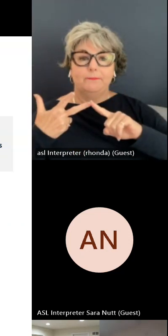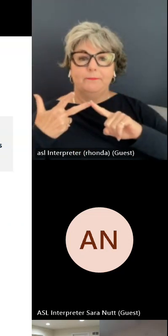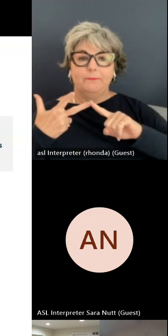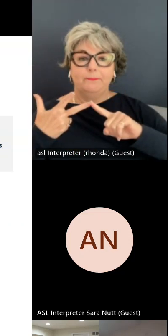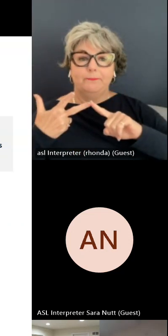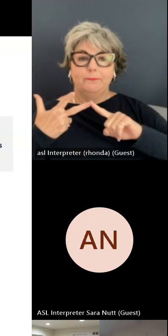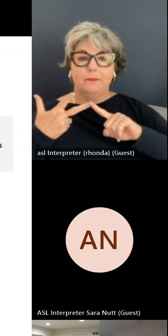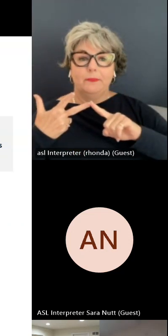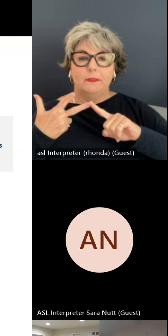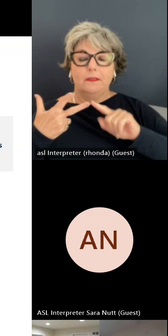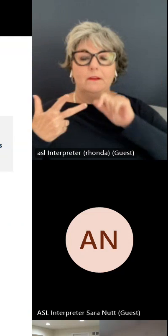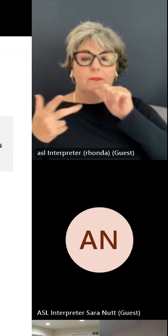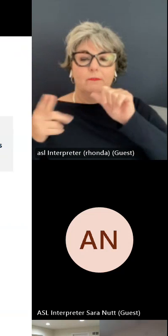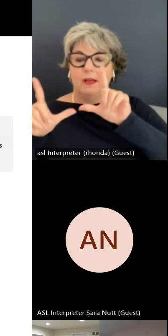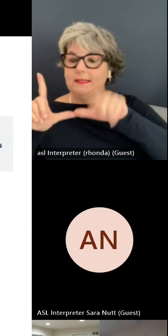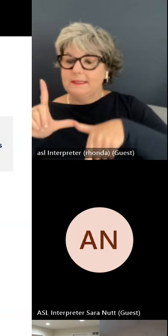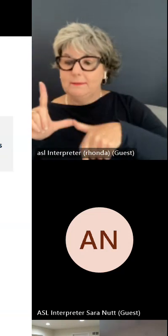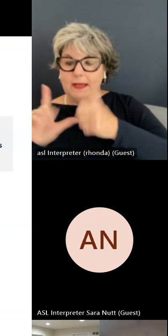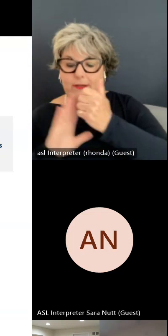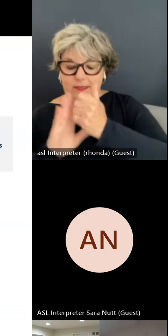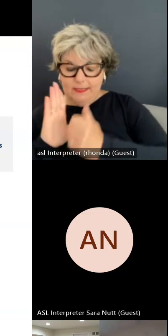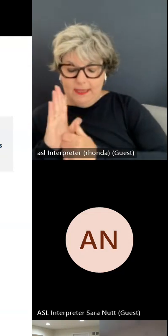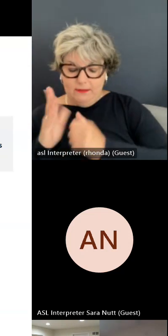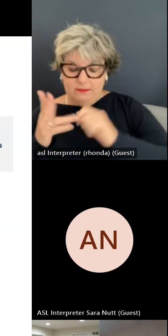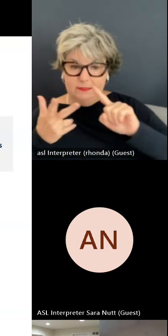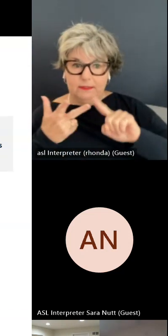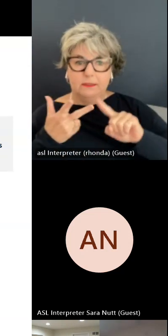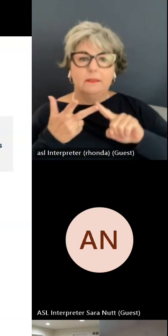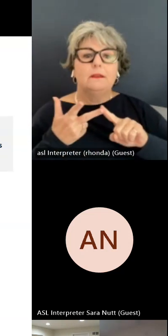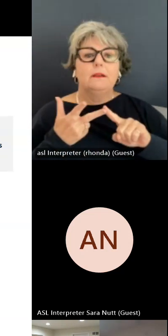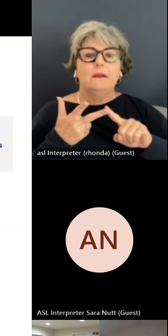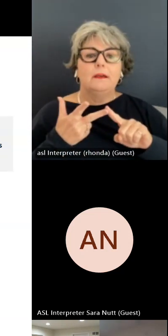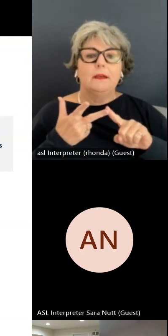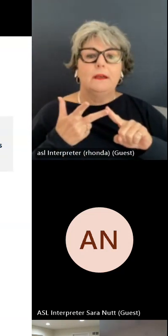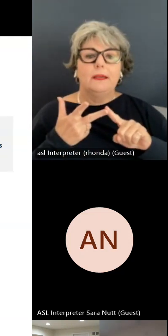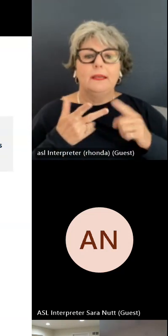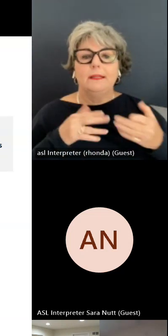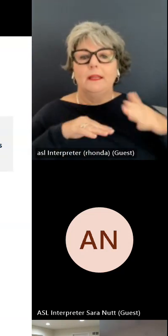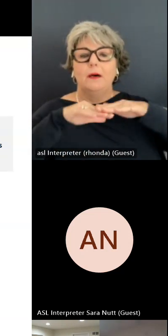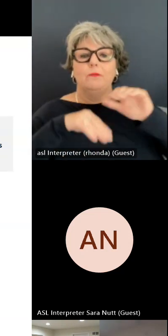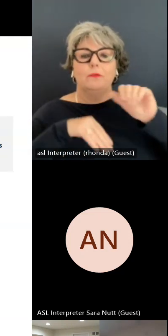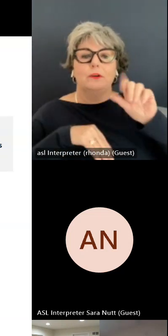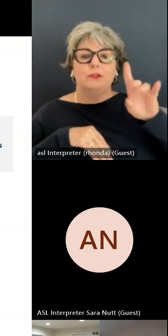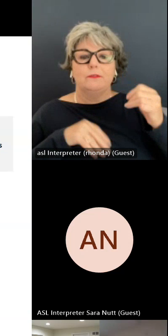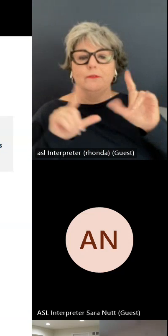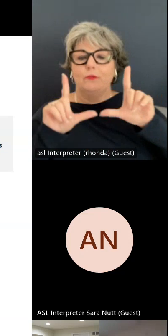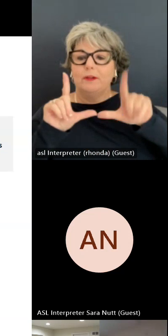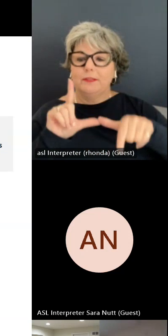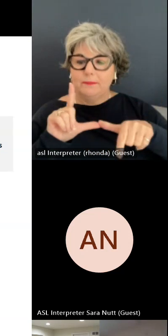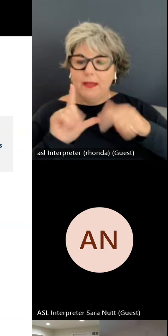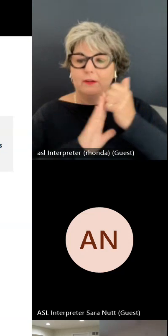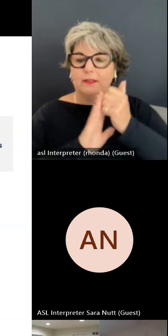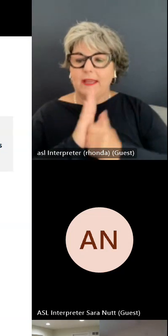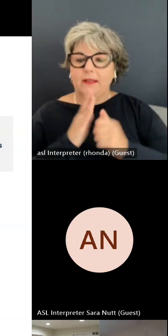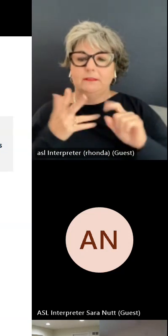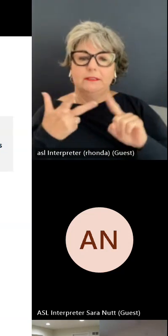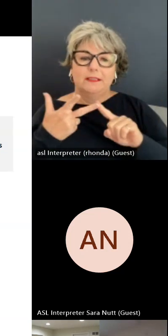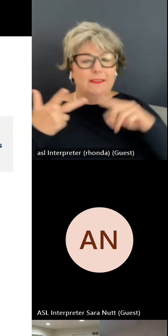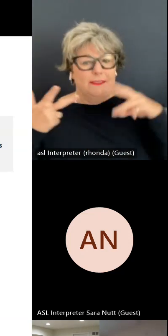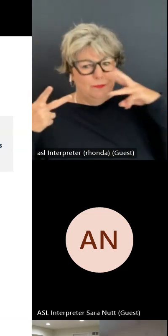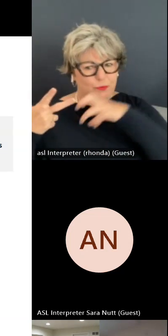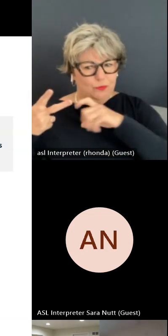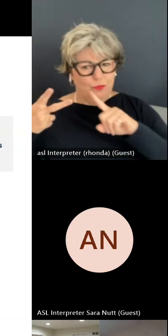from unexpired accounts, and then obligations, upward adjustments for expired accounts. Now, this is a weird